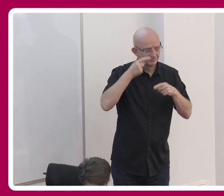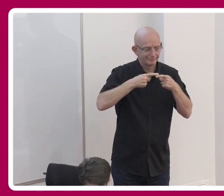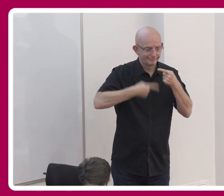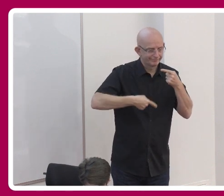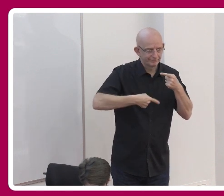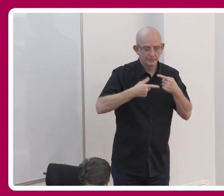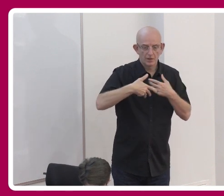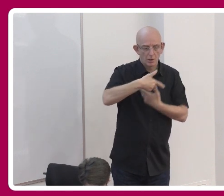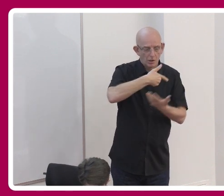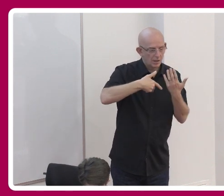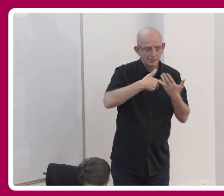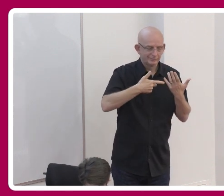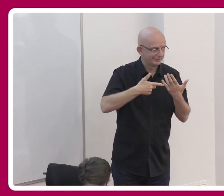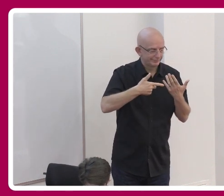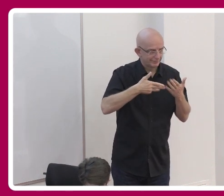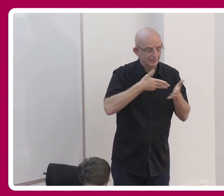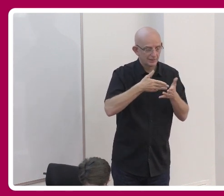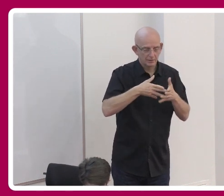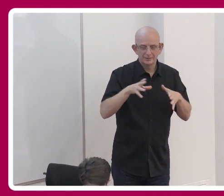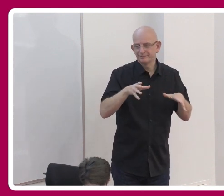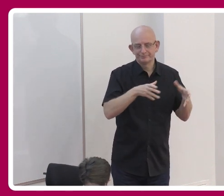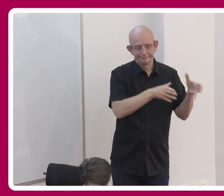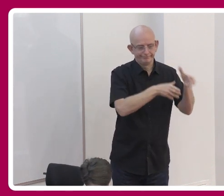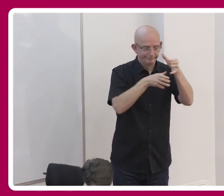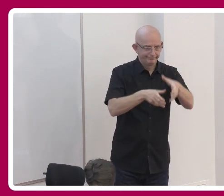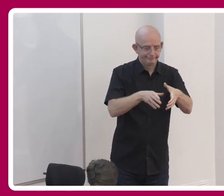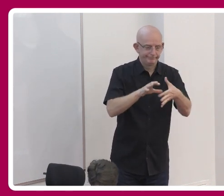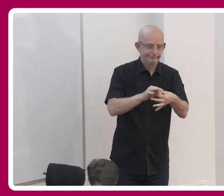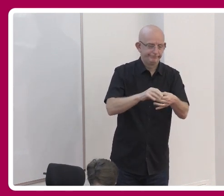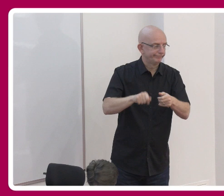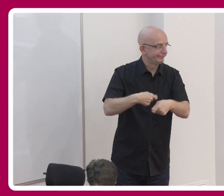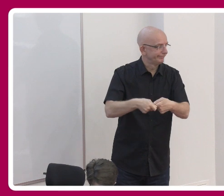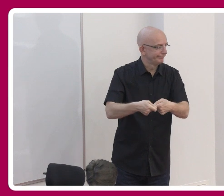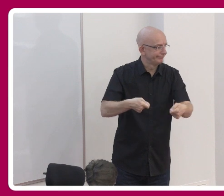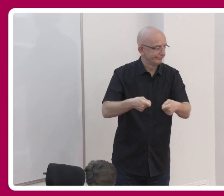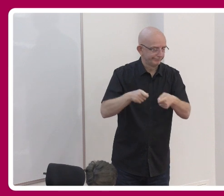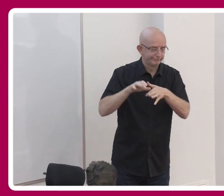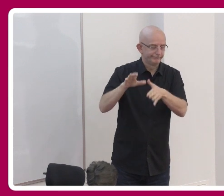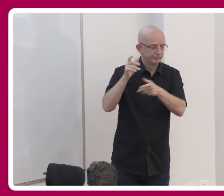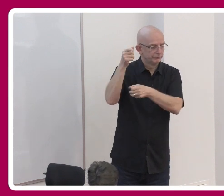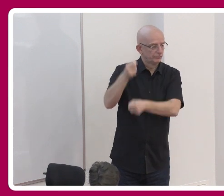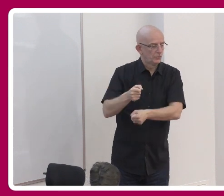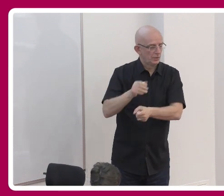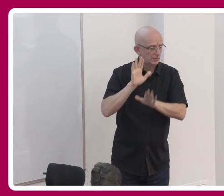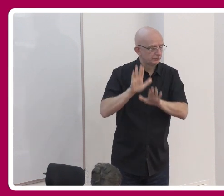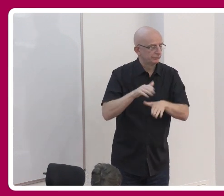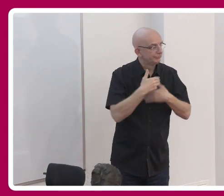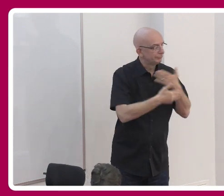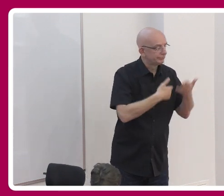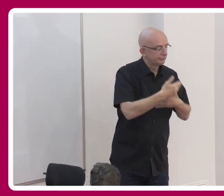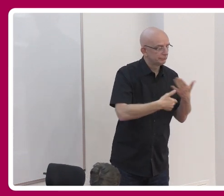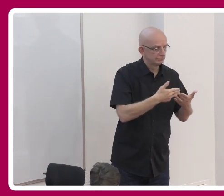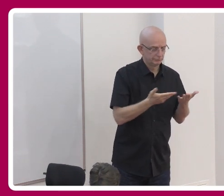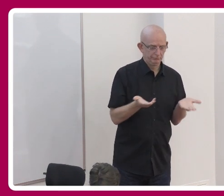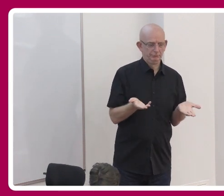non-conventional healthcare settings, so prayer camps, traditional healing centers. And we did a